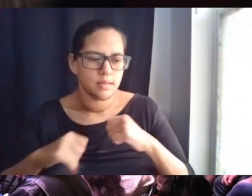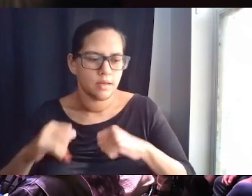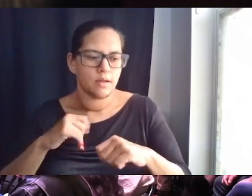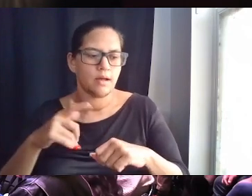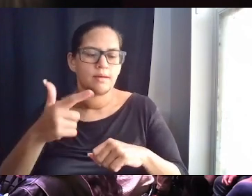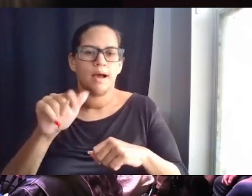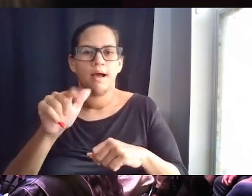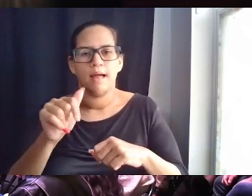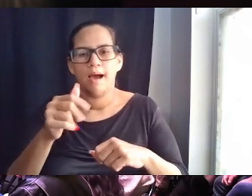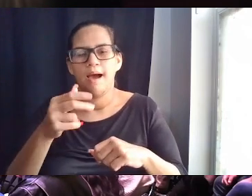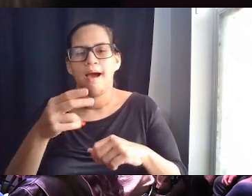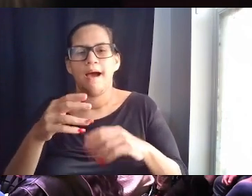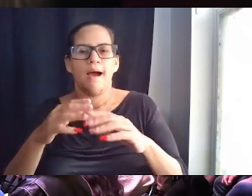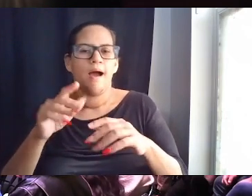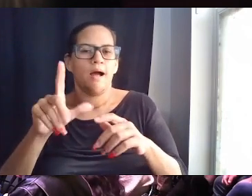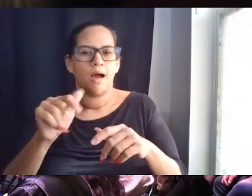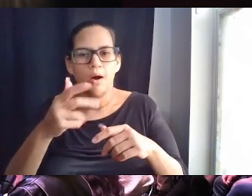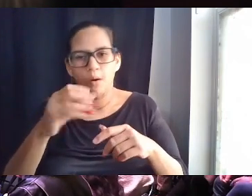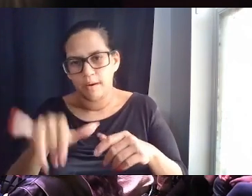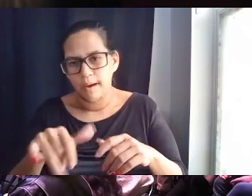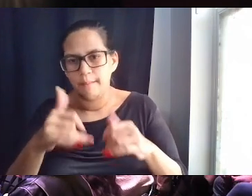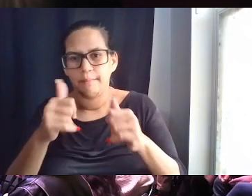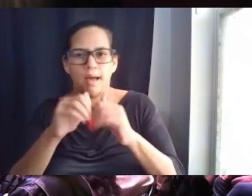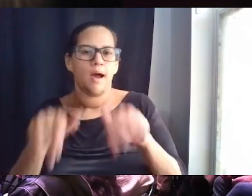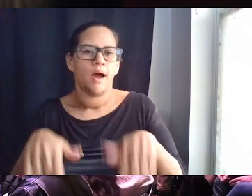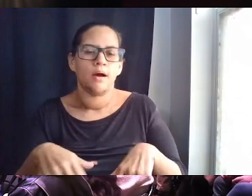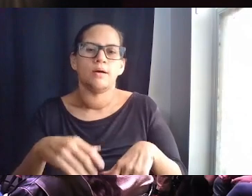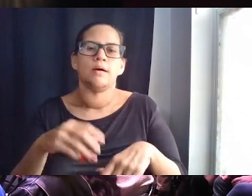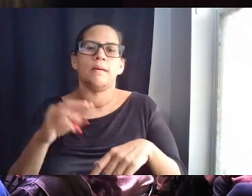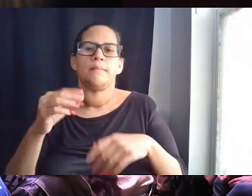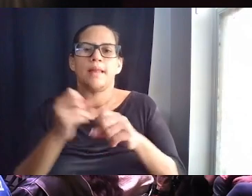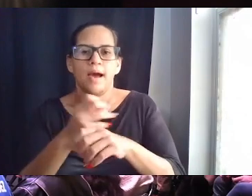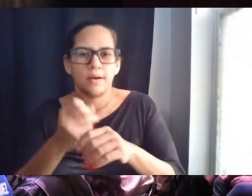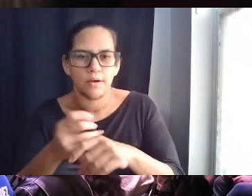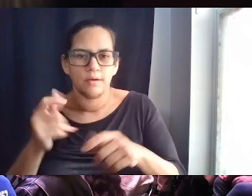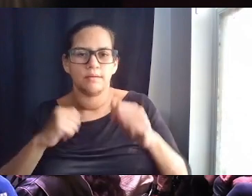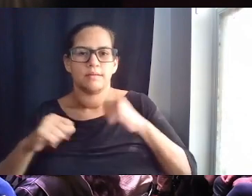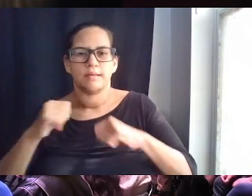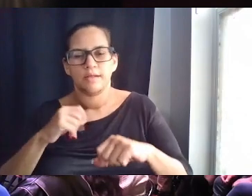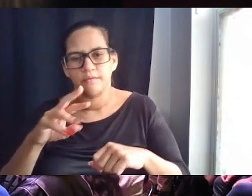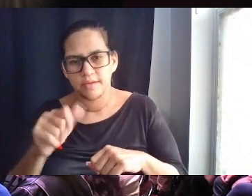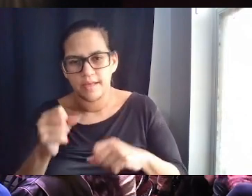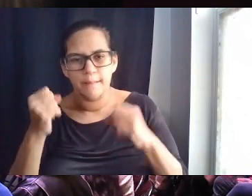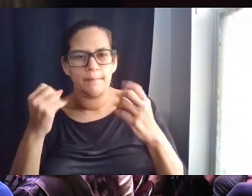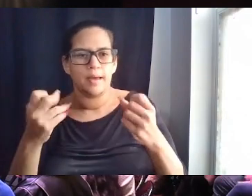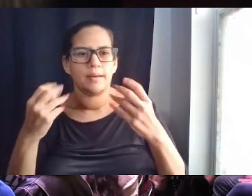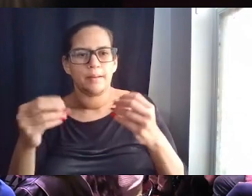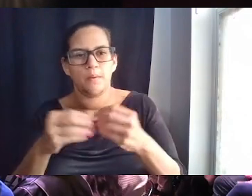Jolla Playhouse, Cleveland Playhouse, Milagro Theater, Teatro Vista, and many, many more.